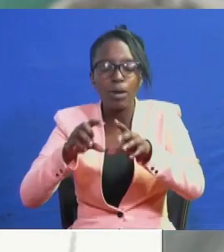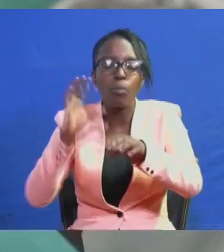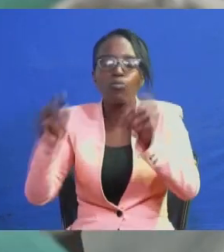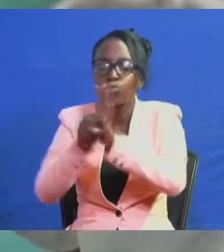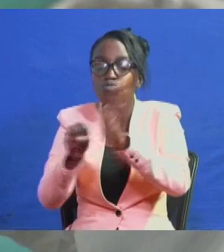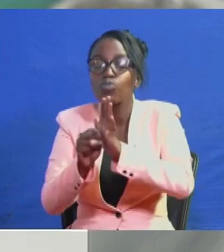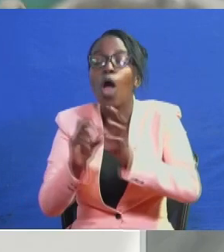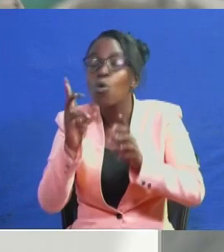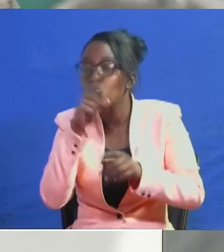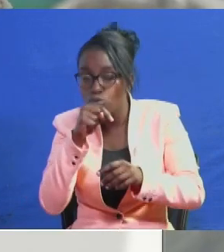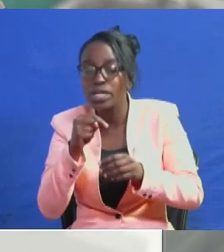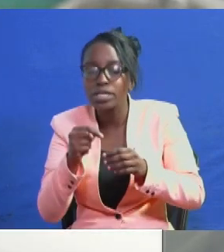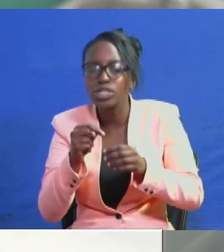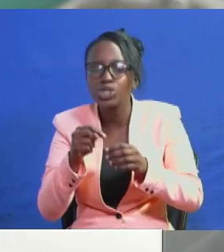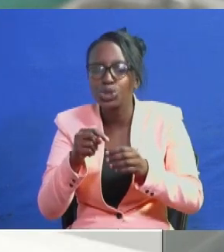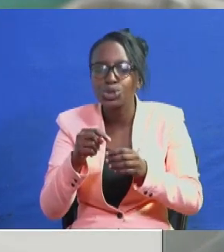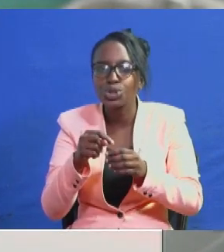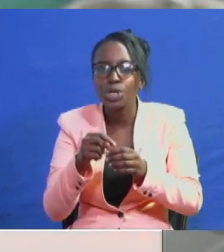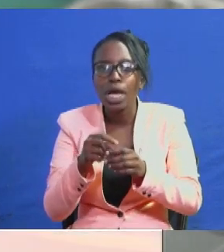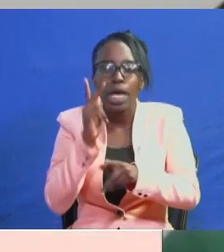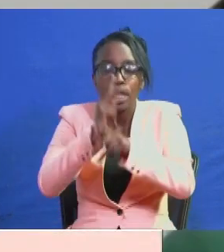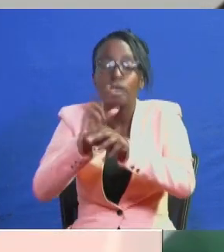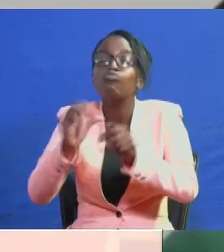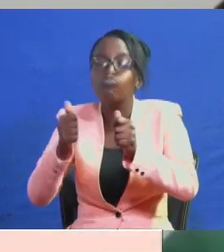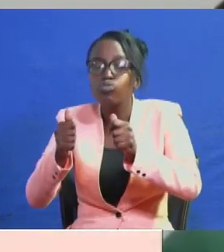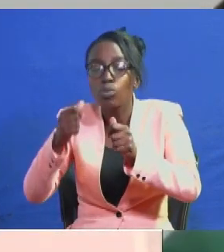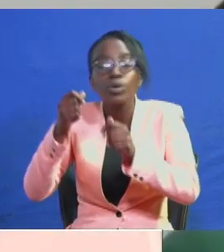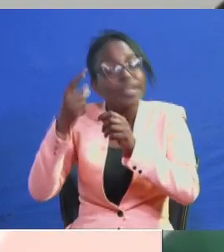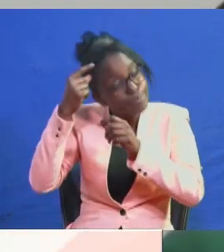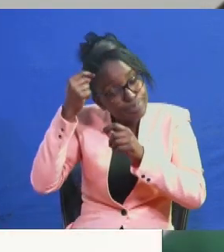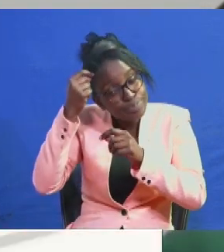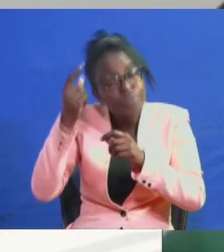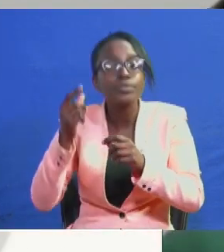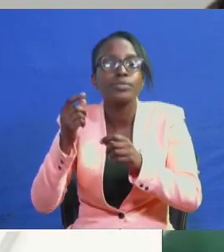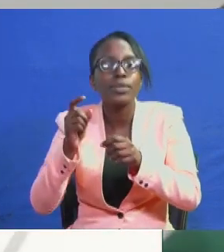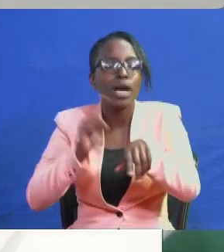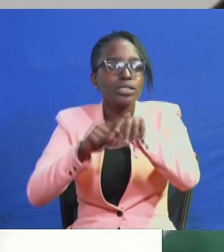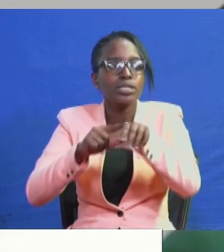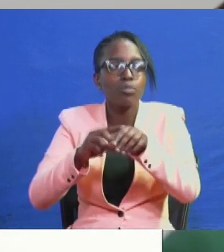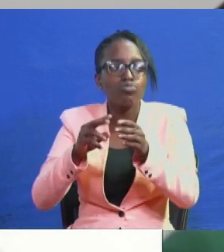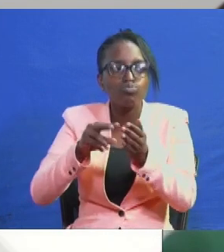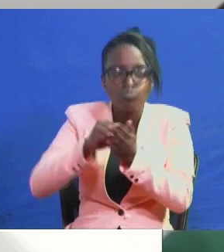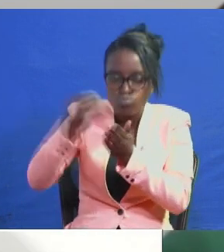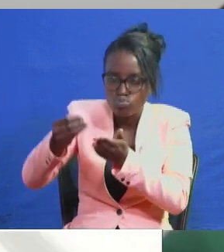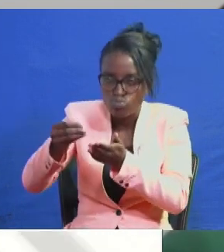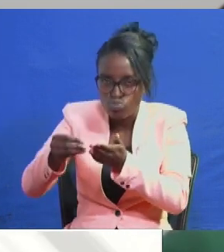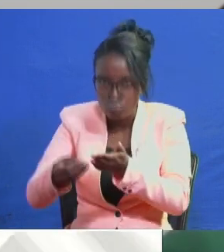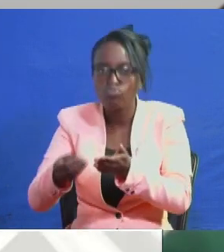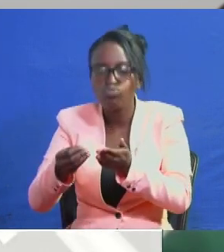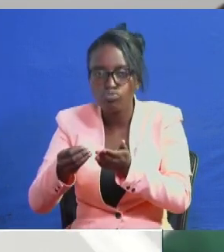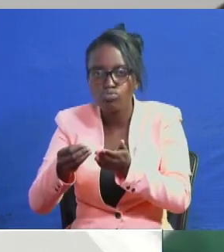in and start harvesting. There's a machine that helps us with that, so that to loosely get the graft off, and then we collect with